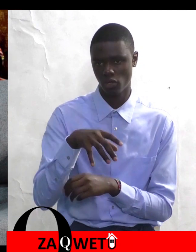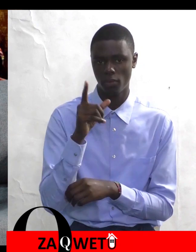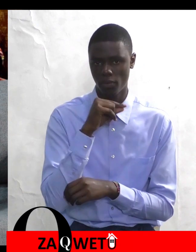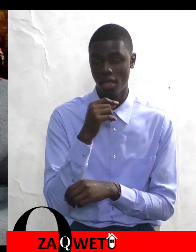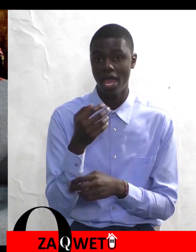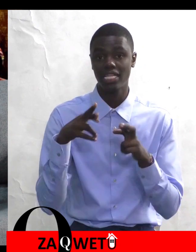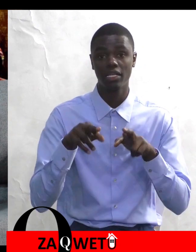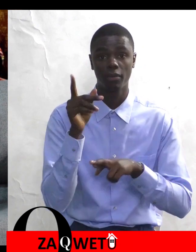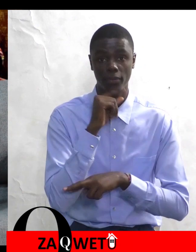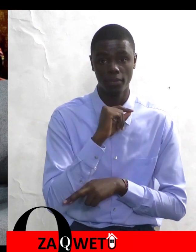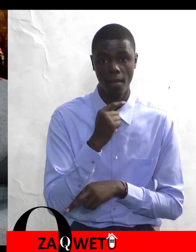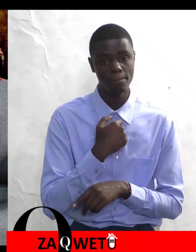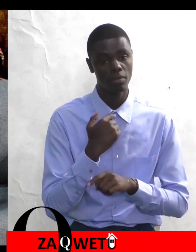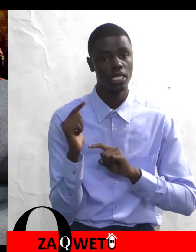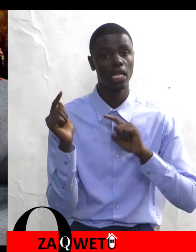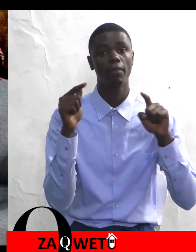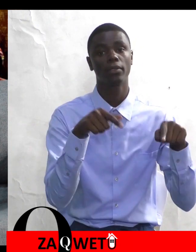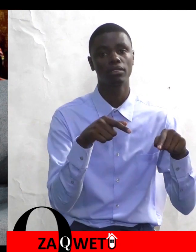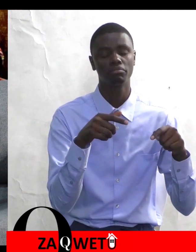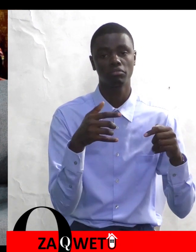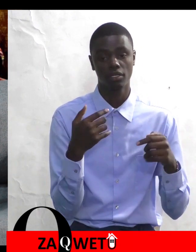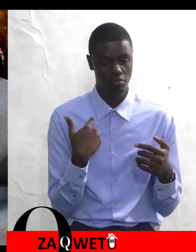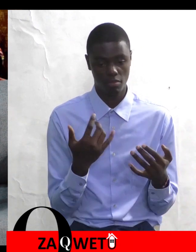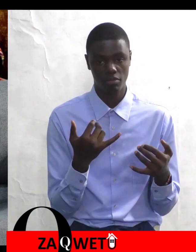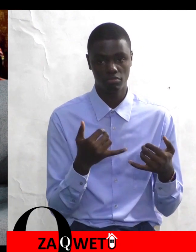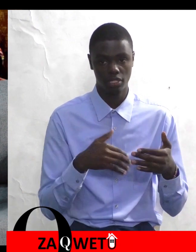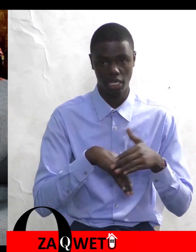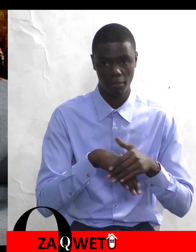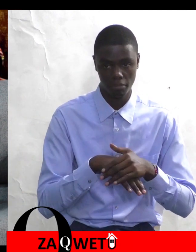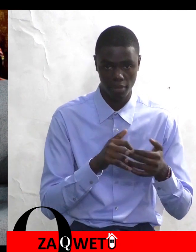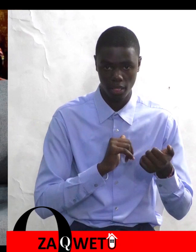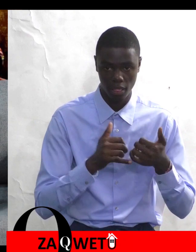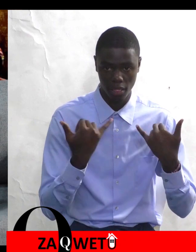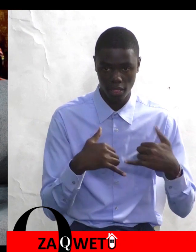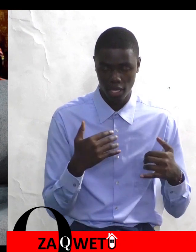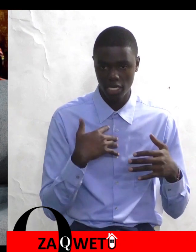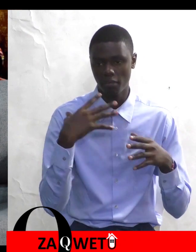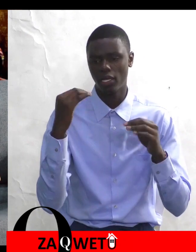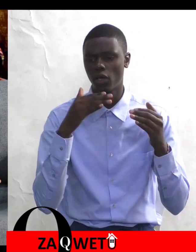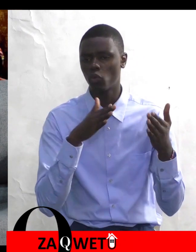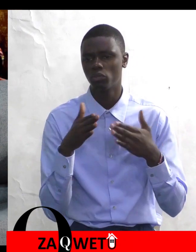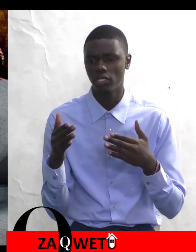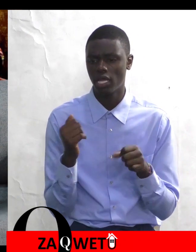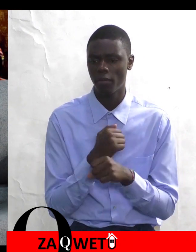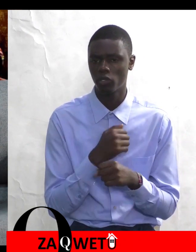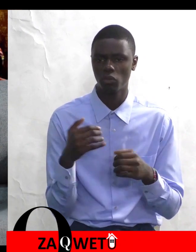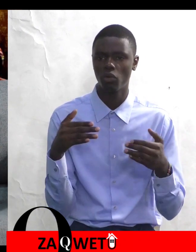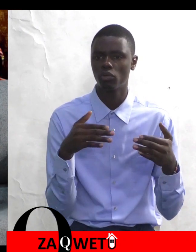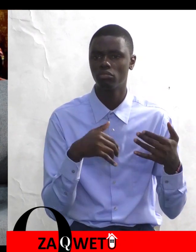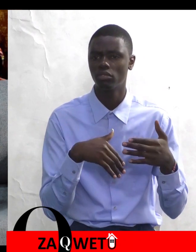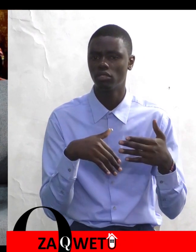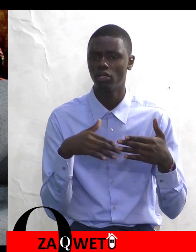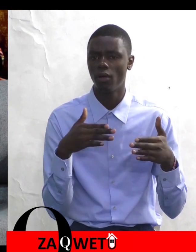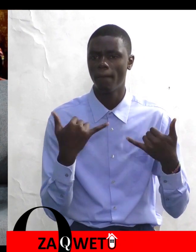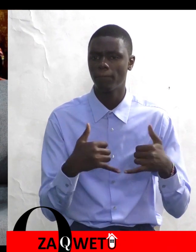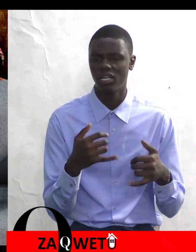job sababu ya short stature. It has happened. Mm. Nimeenda, I play football. Mm. Nimeenda kutafuta opportunity uko, they